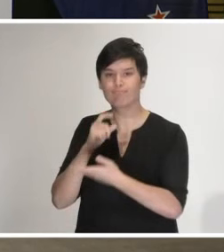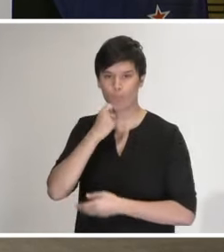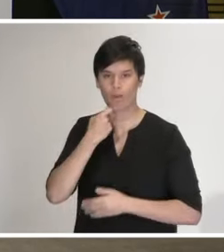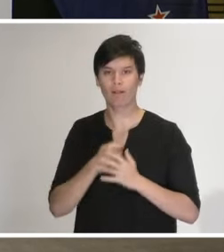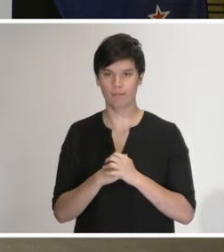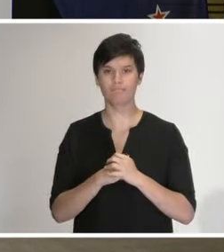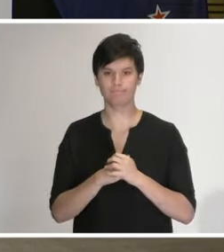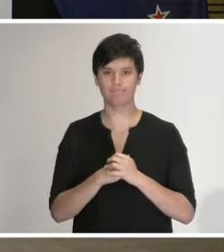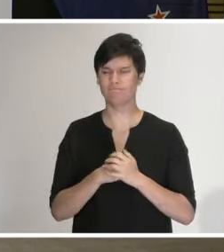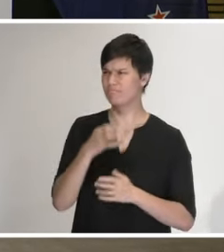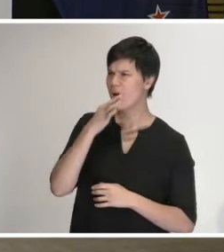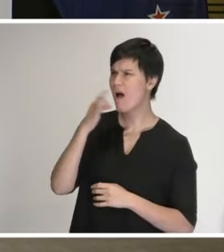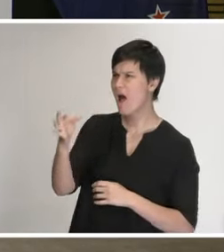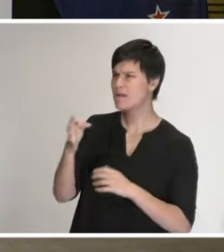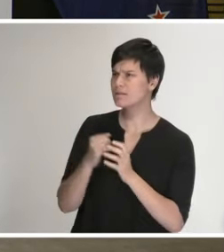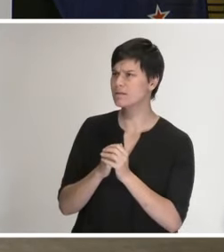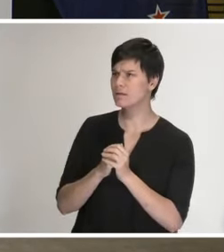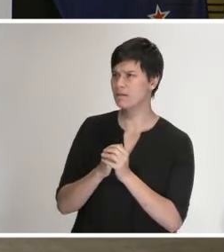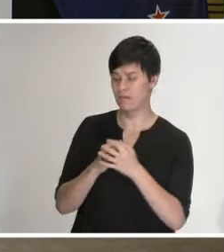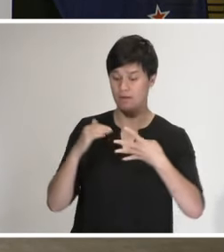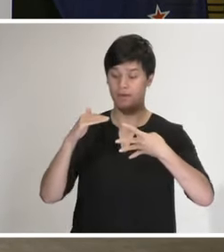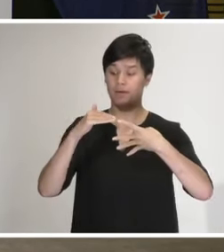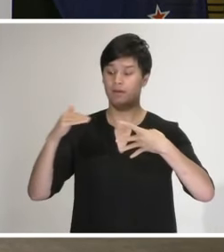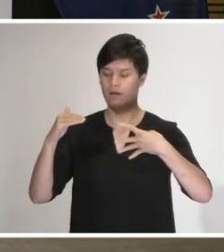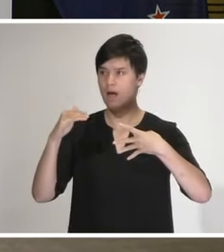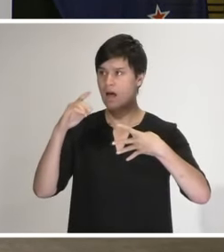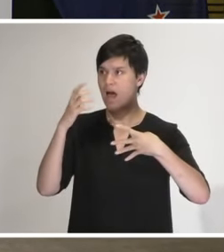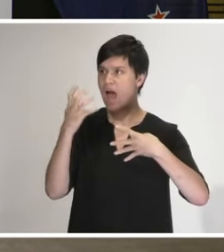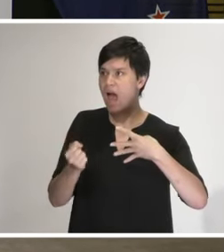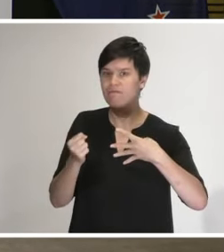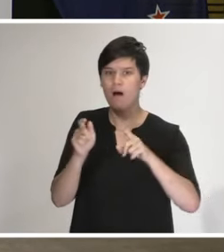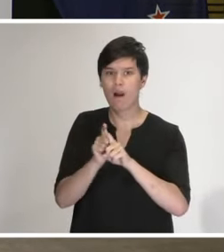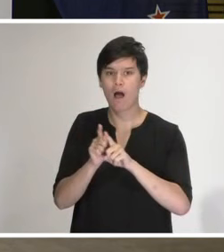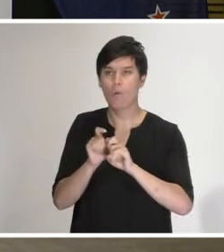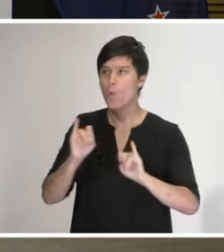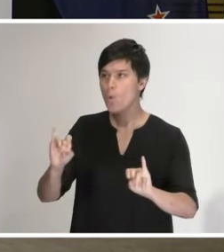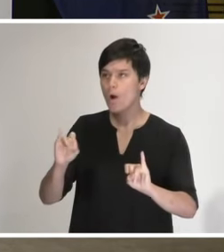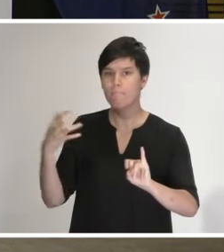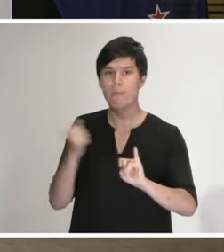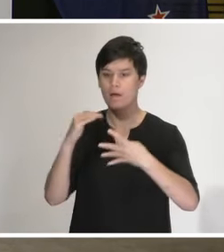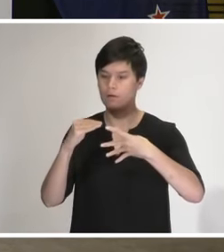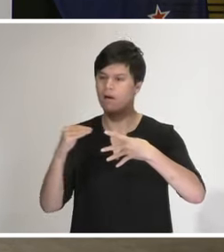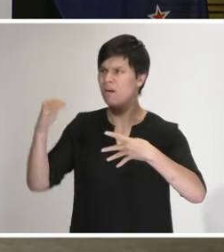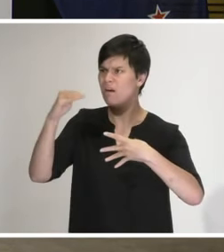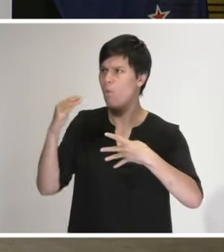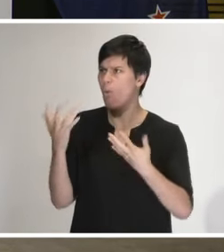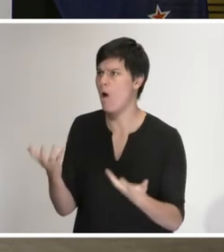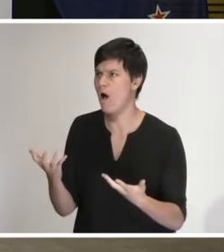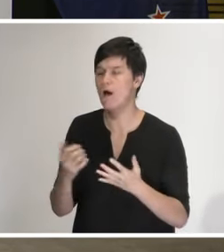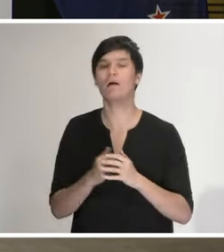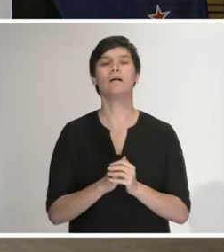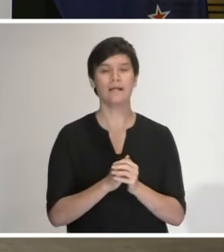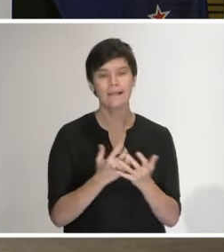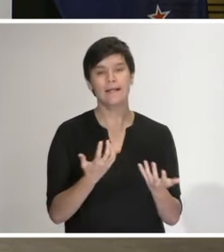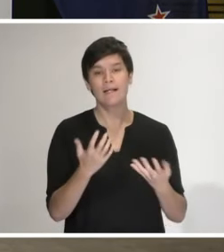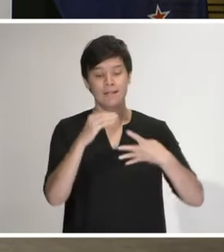to increase restrictions, say there was a sudden spike? If there was a sudden spike, we would look at exactly where that was